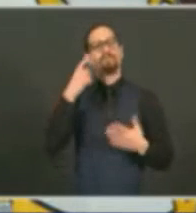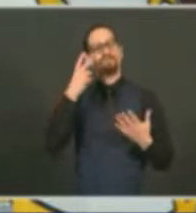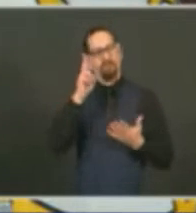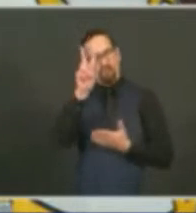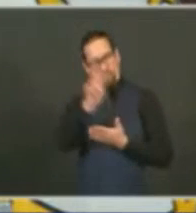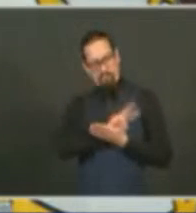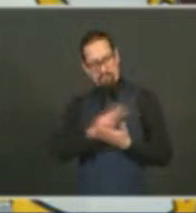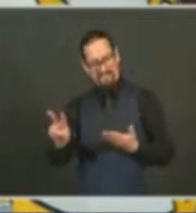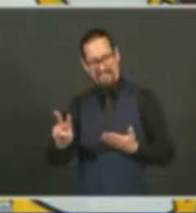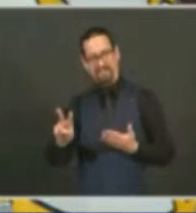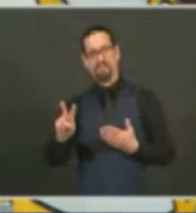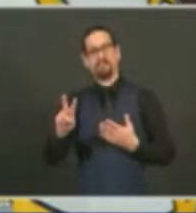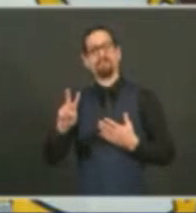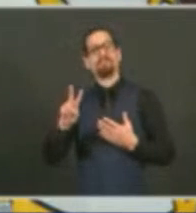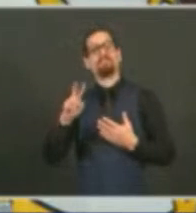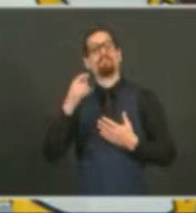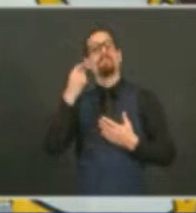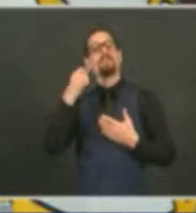is I don't know.